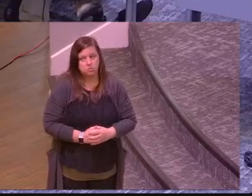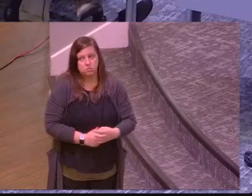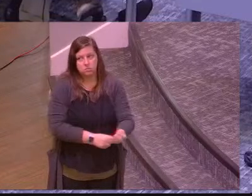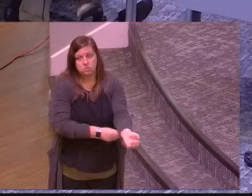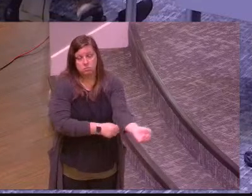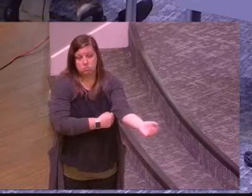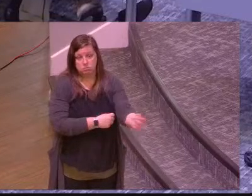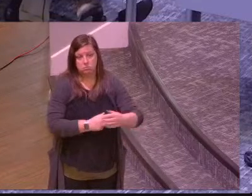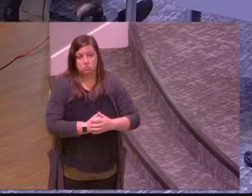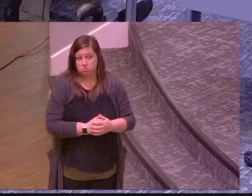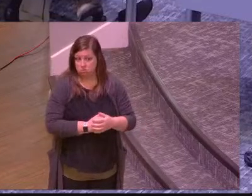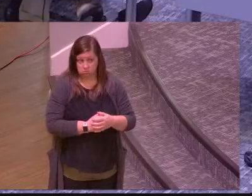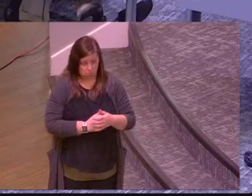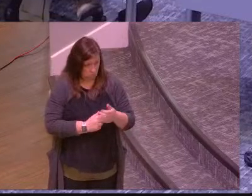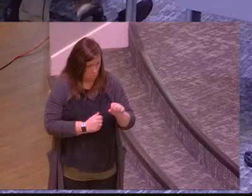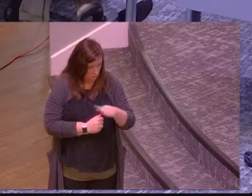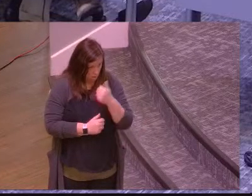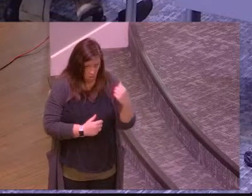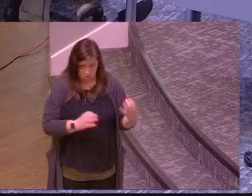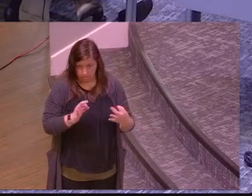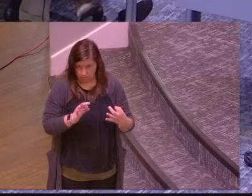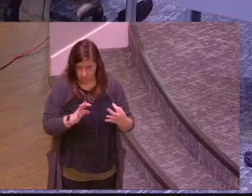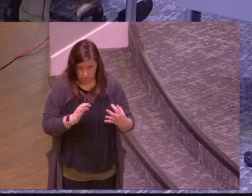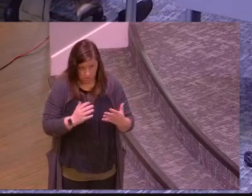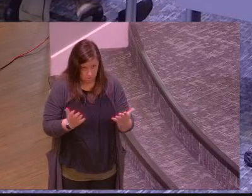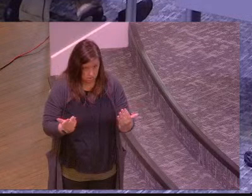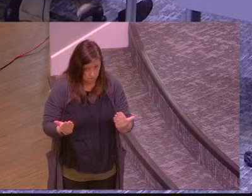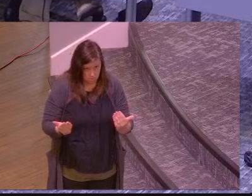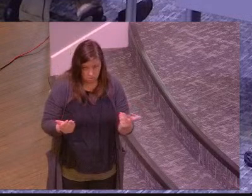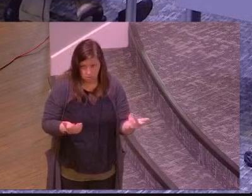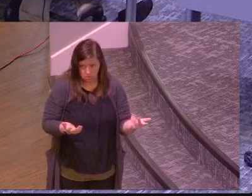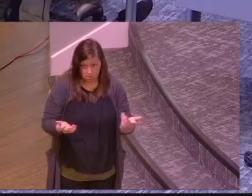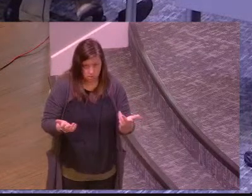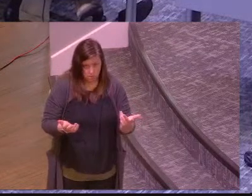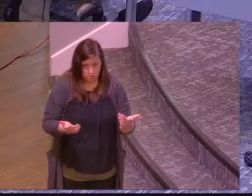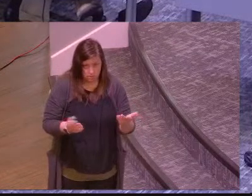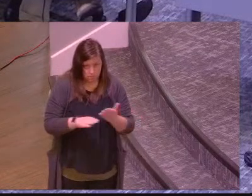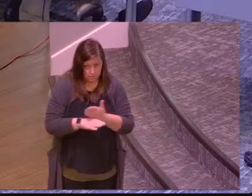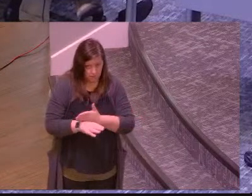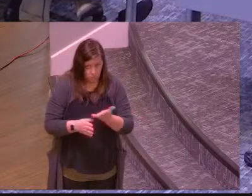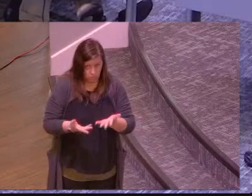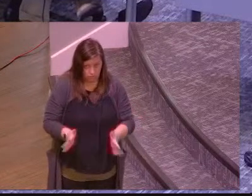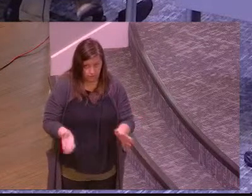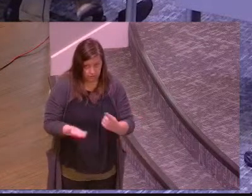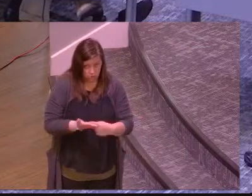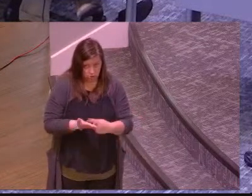Any additional feedback before we move forward